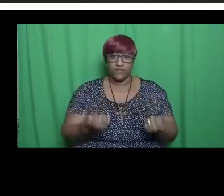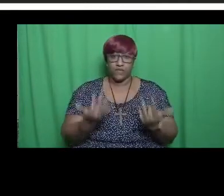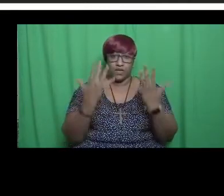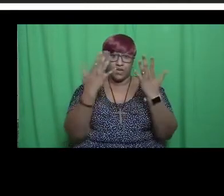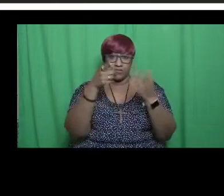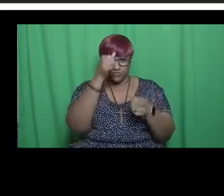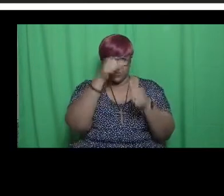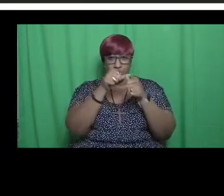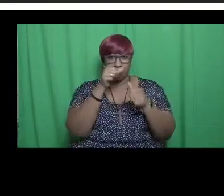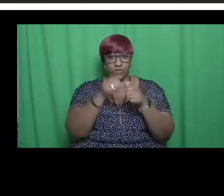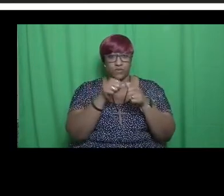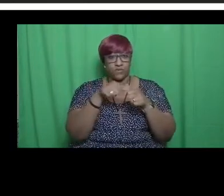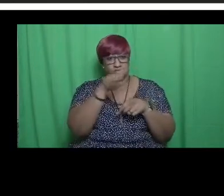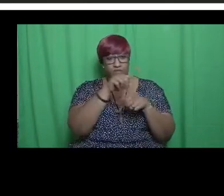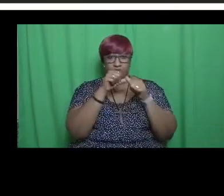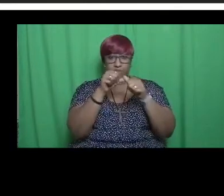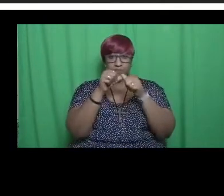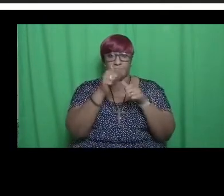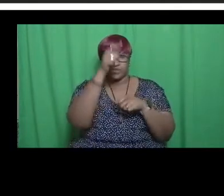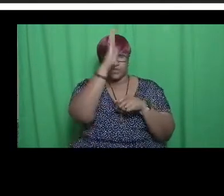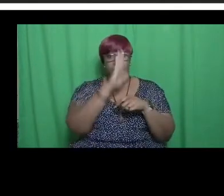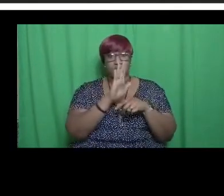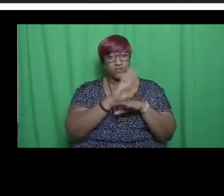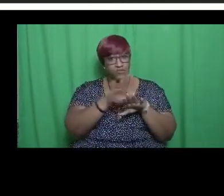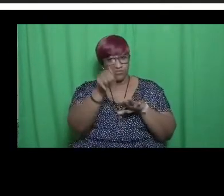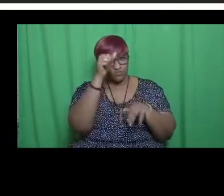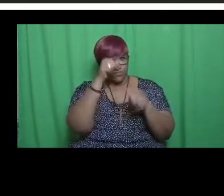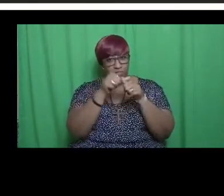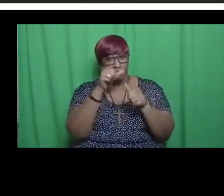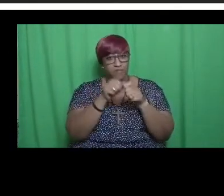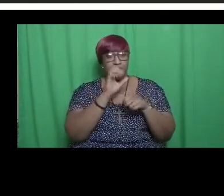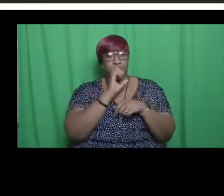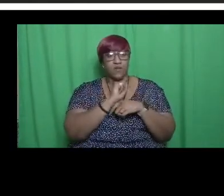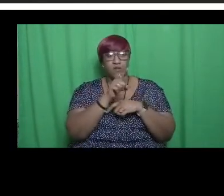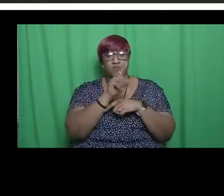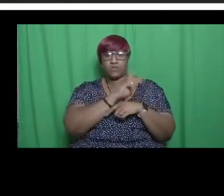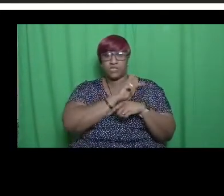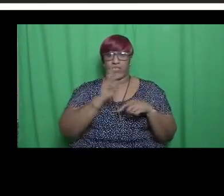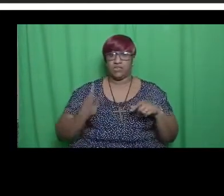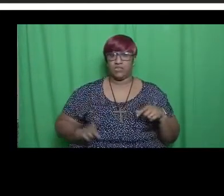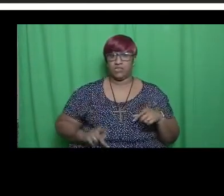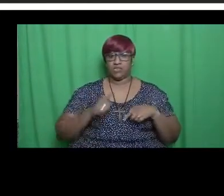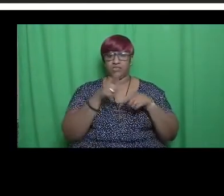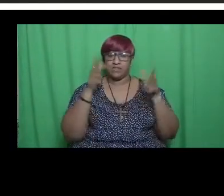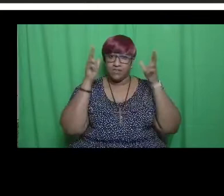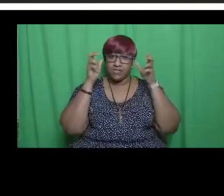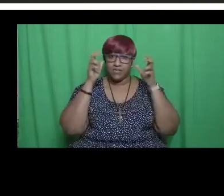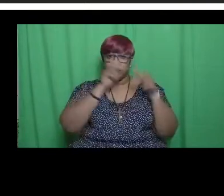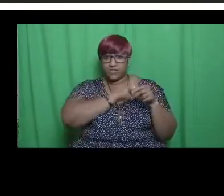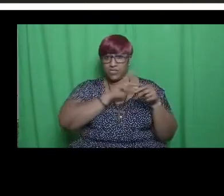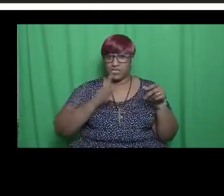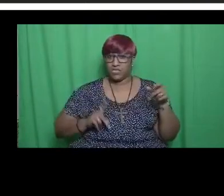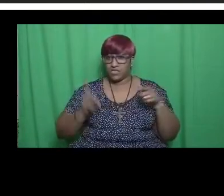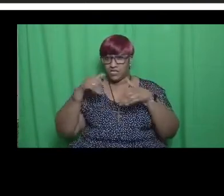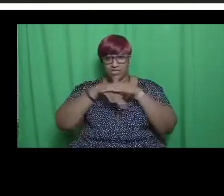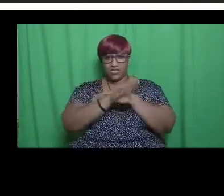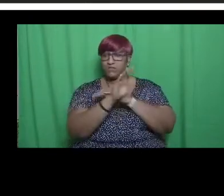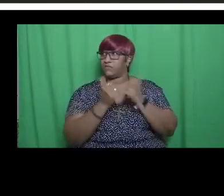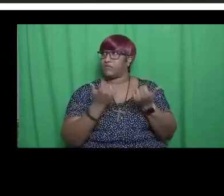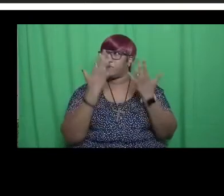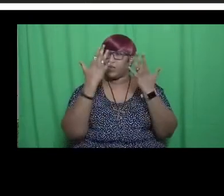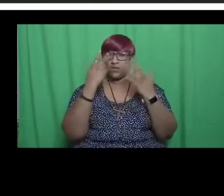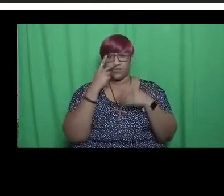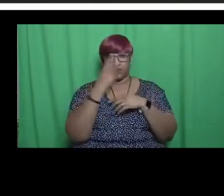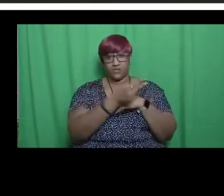furnace for that commitment to God. He said, don't you remember that old King Nebuchadnezzar, when they went into the fire, he looked and he said,